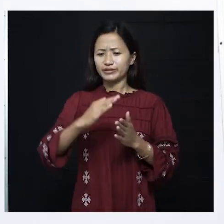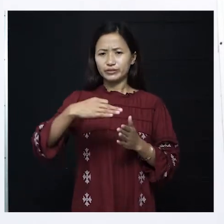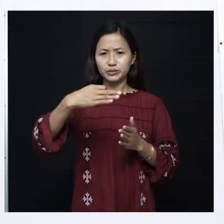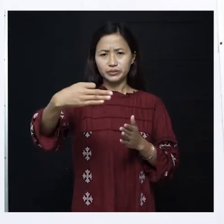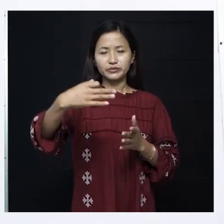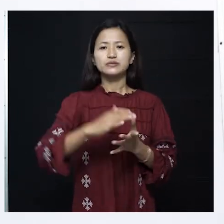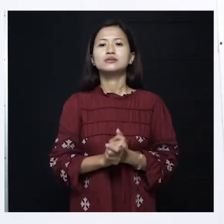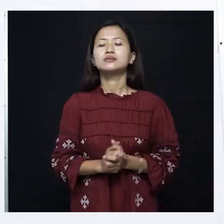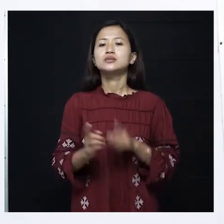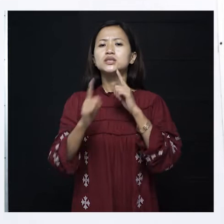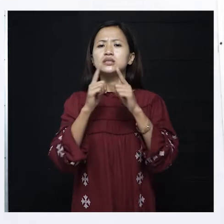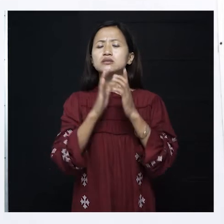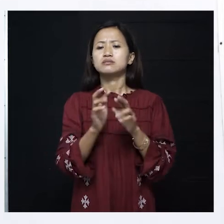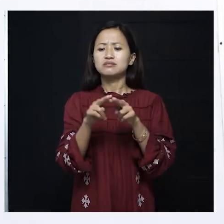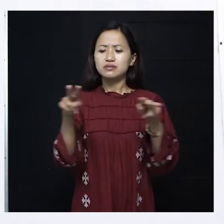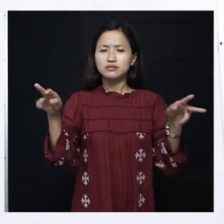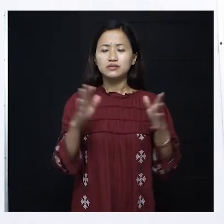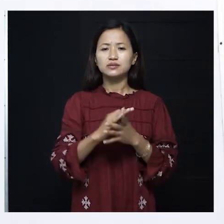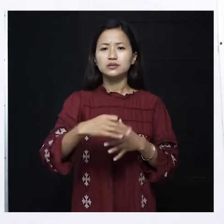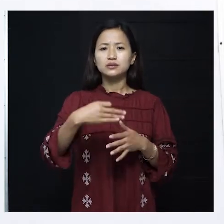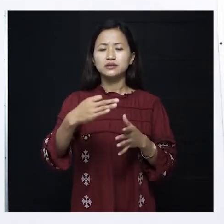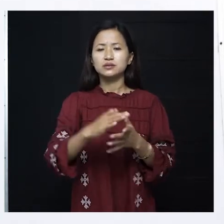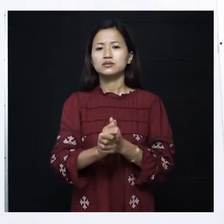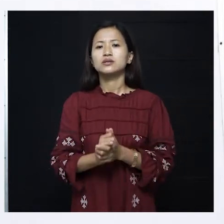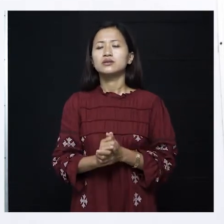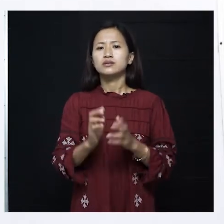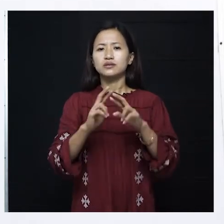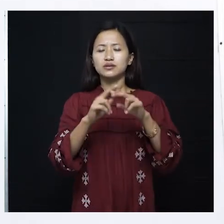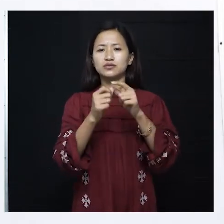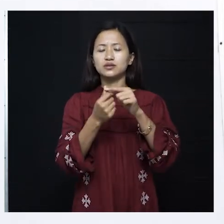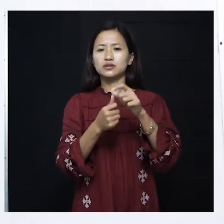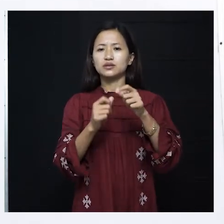features, okay? The different features. The different features means we are talking